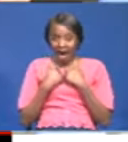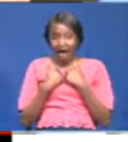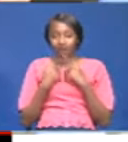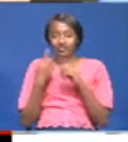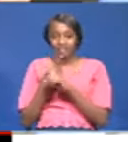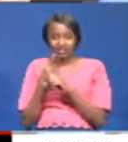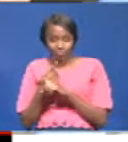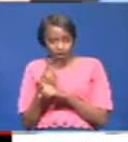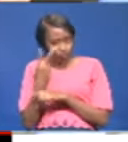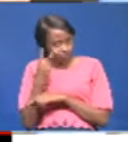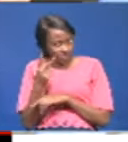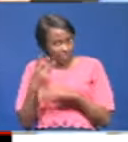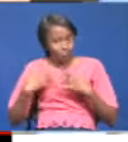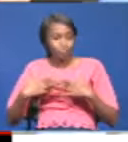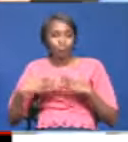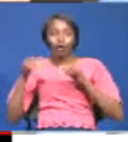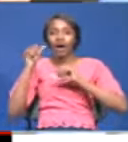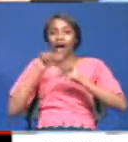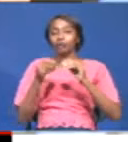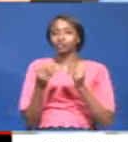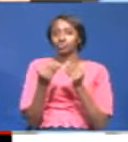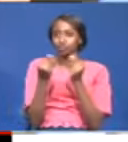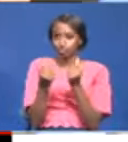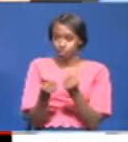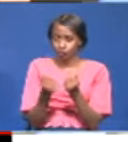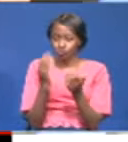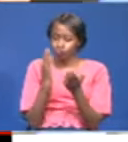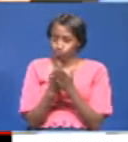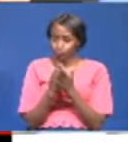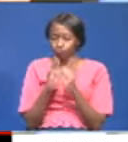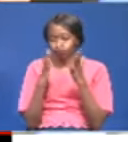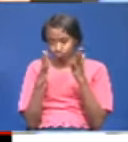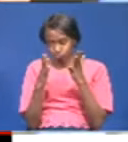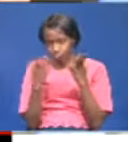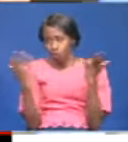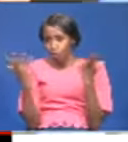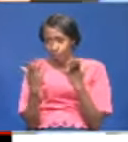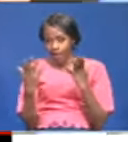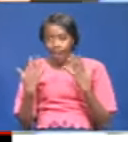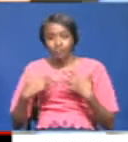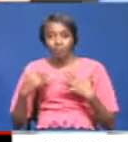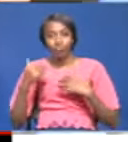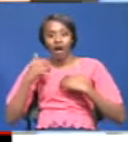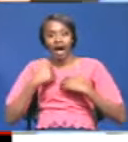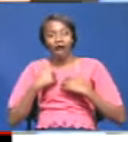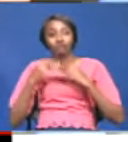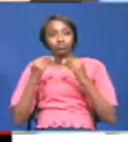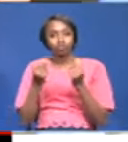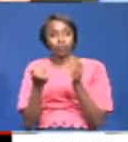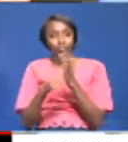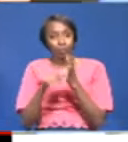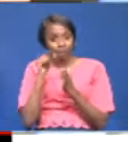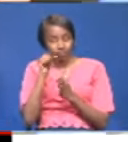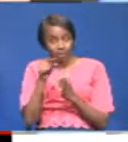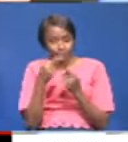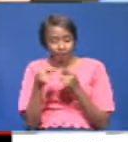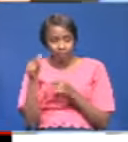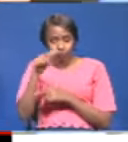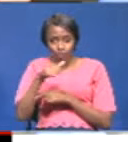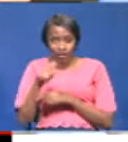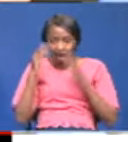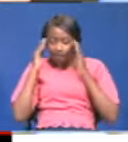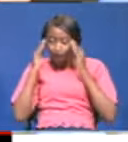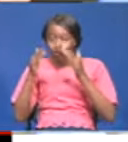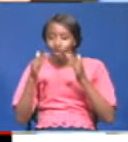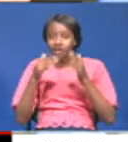somebody's making efforts and you give credit to where it's due. And they've been quite responsive. But we are looking at all of them. I mean, that's why we have a unit that is